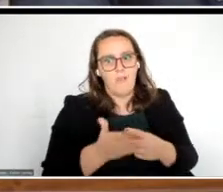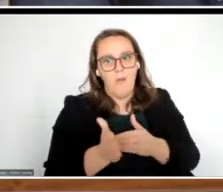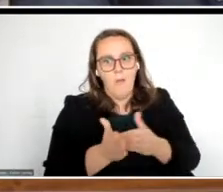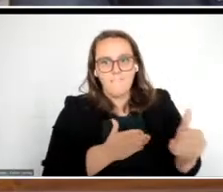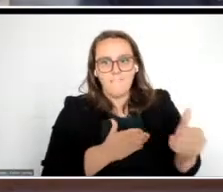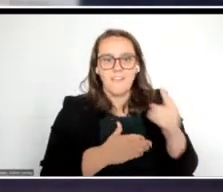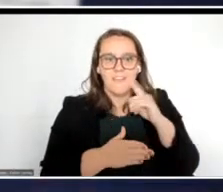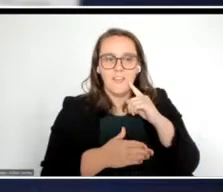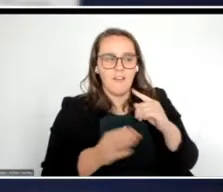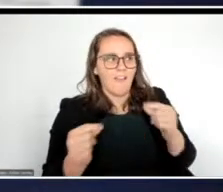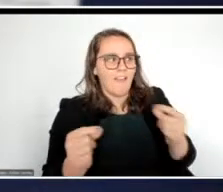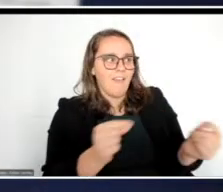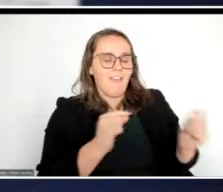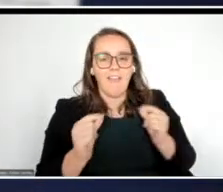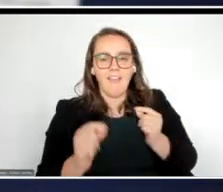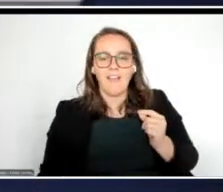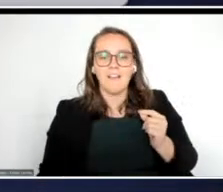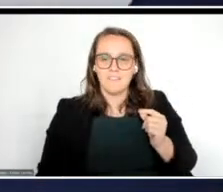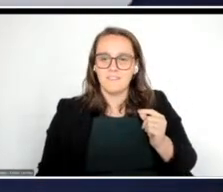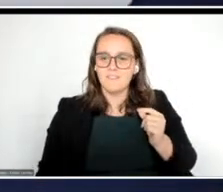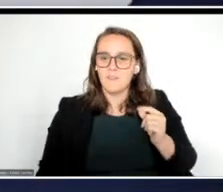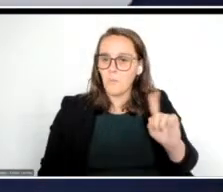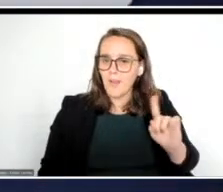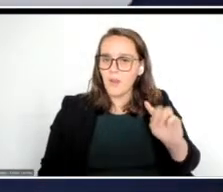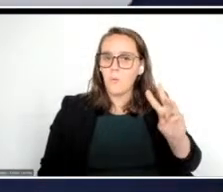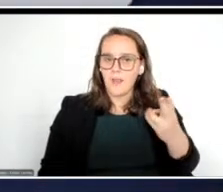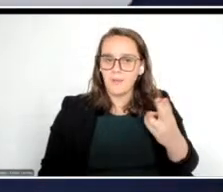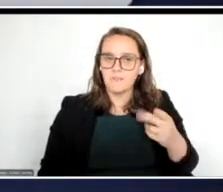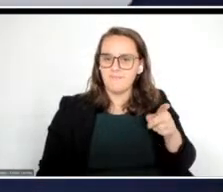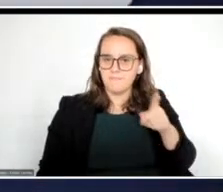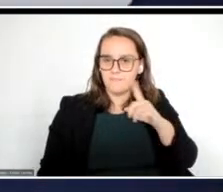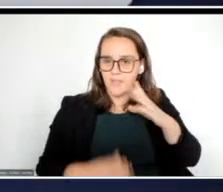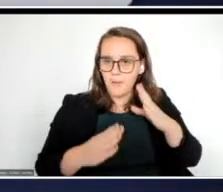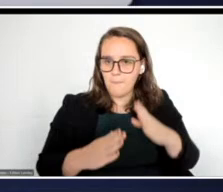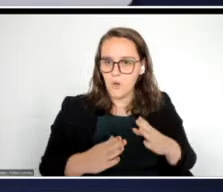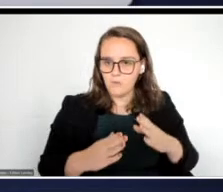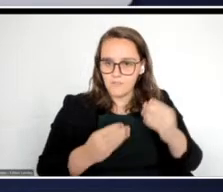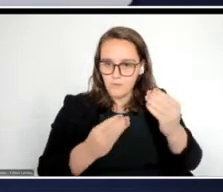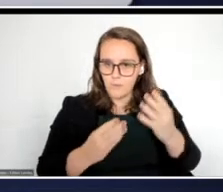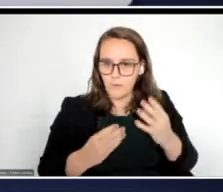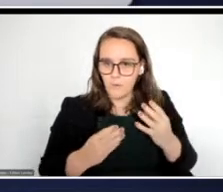professional told us, they remember hearing in the days after January 6th